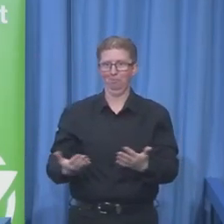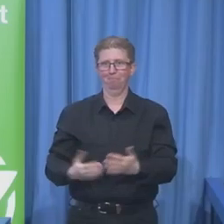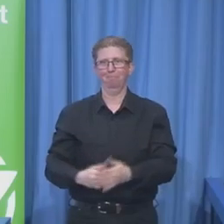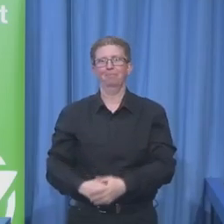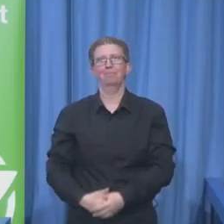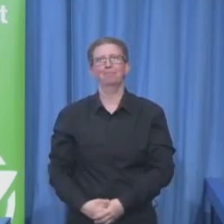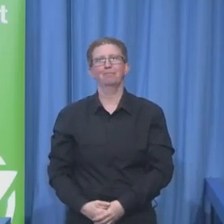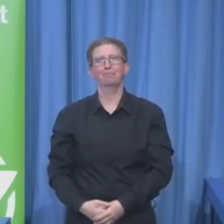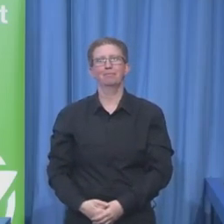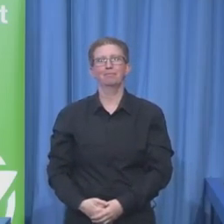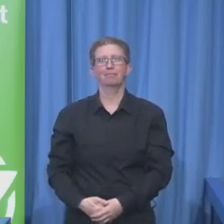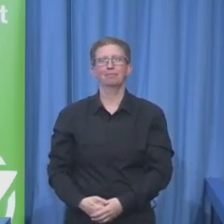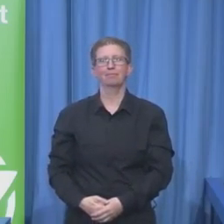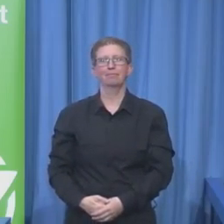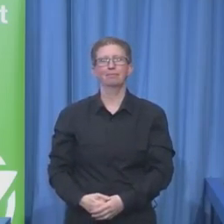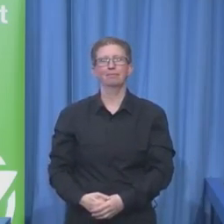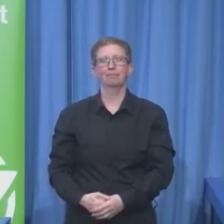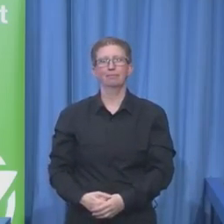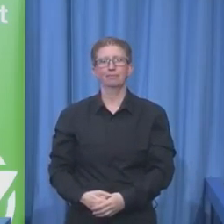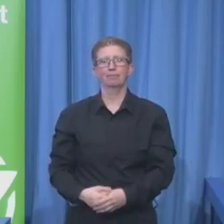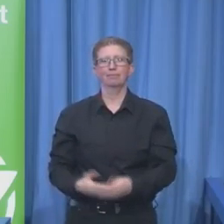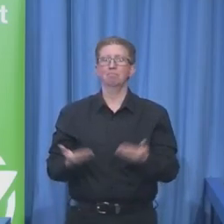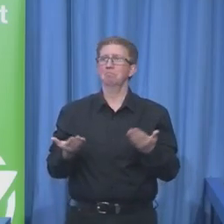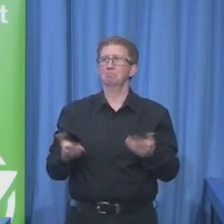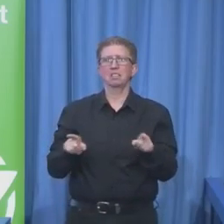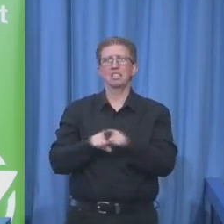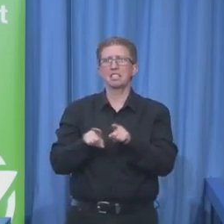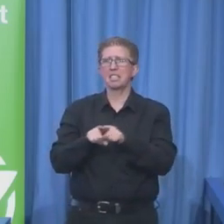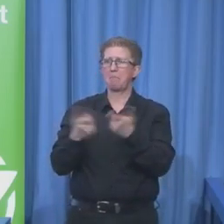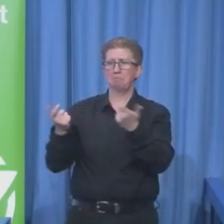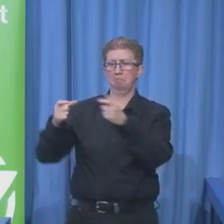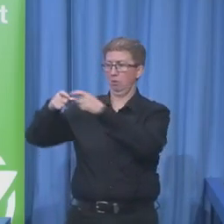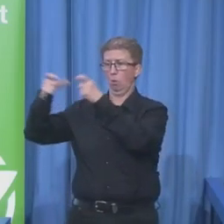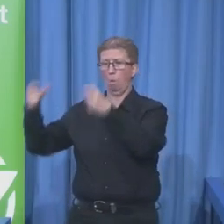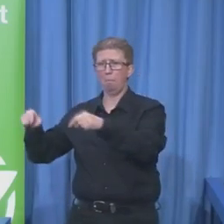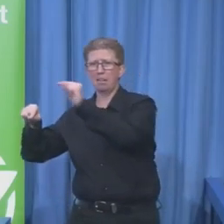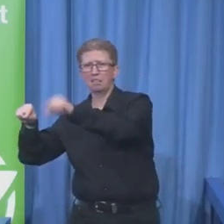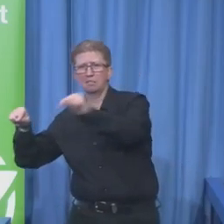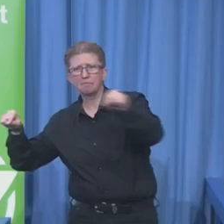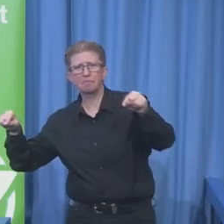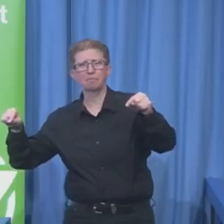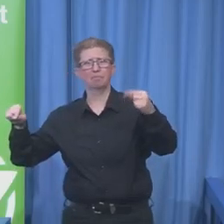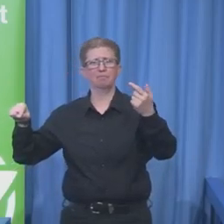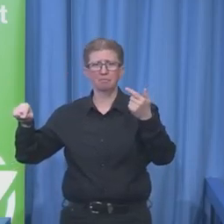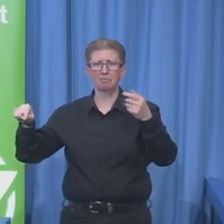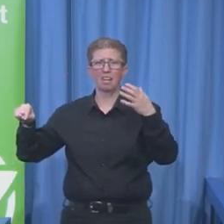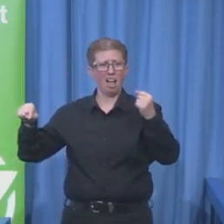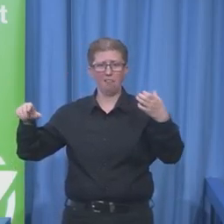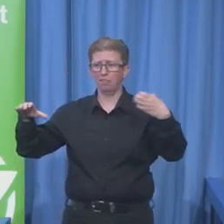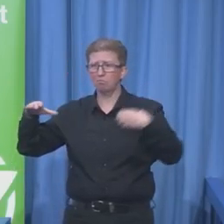them. They all experienced the real boost in self-esteem and also in terms of